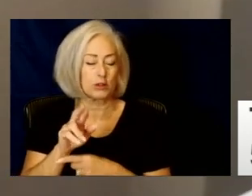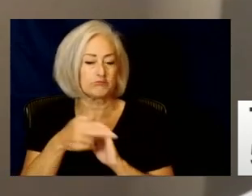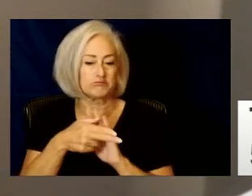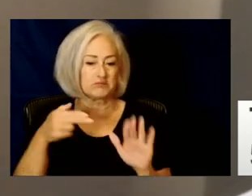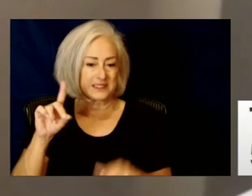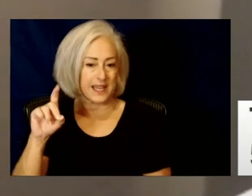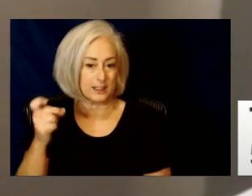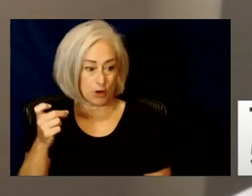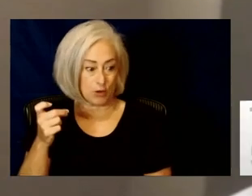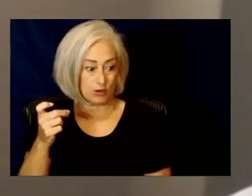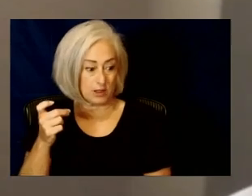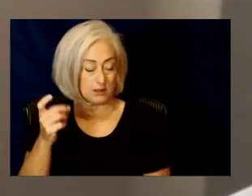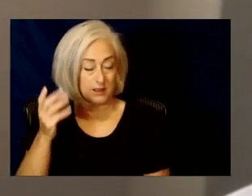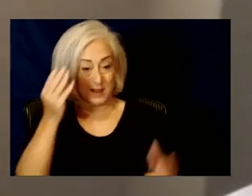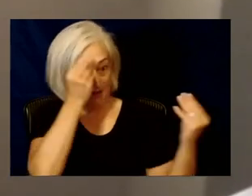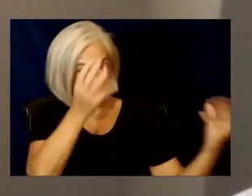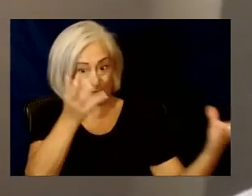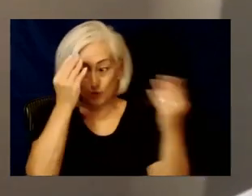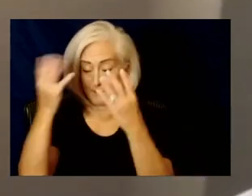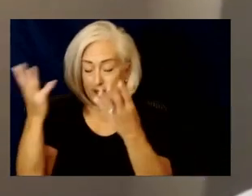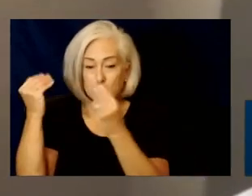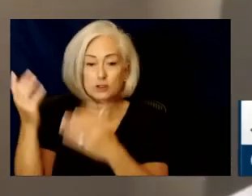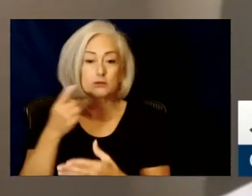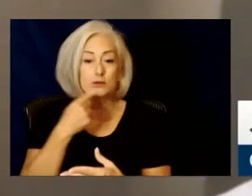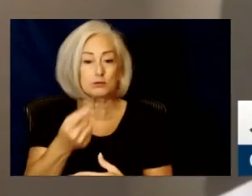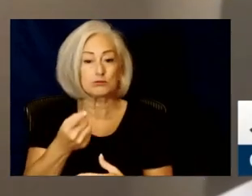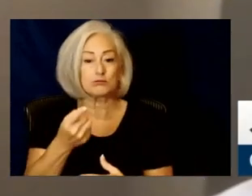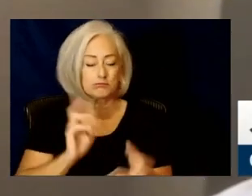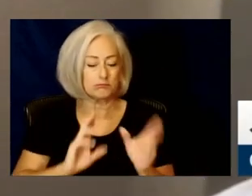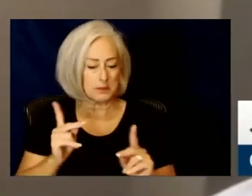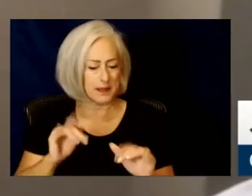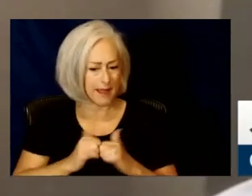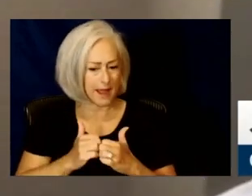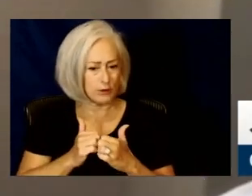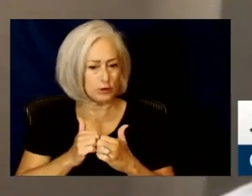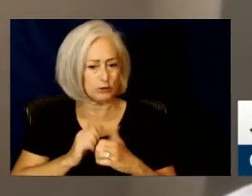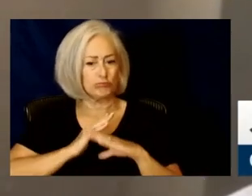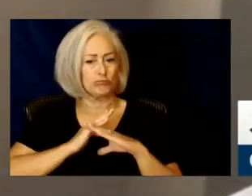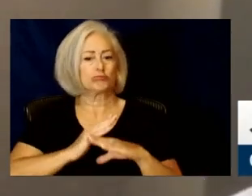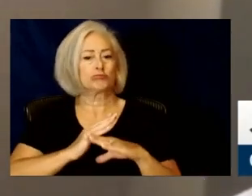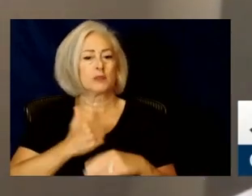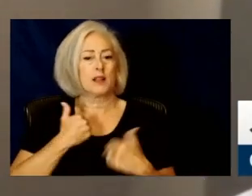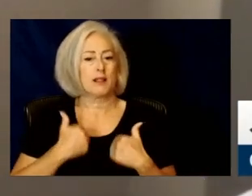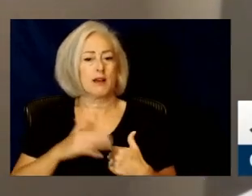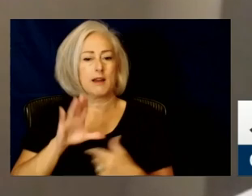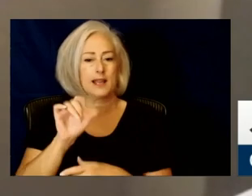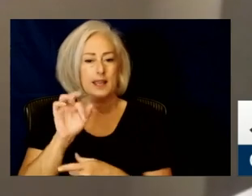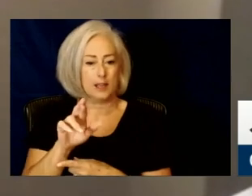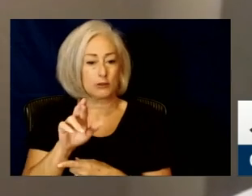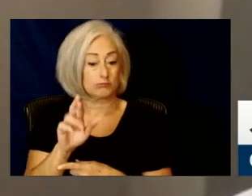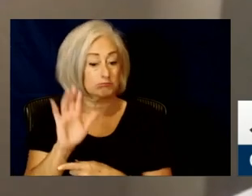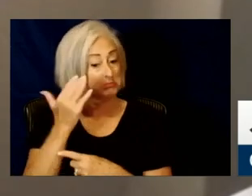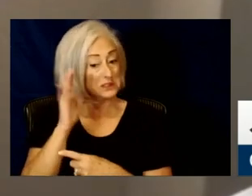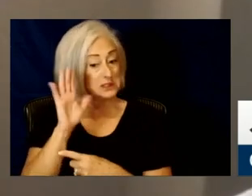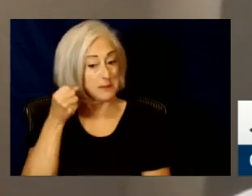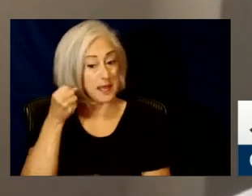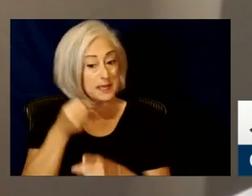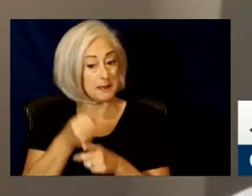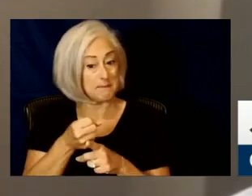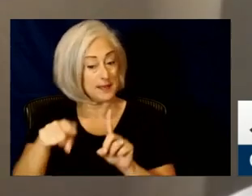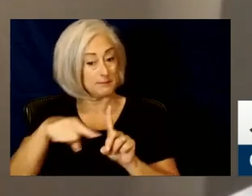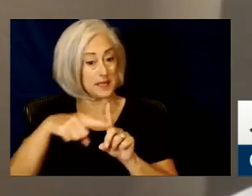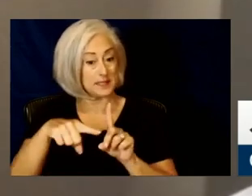information out there about ways that we can prevent lung cancer, seem to be having an impact as the rates are going down an average